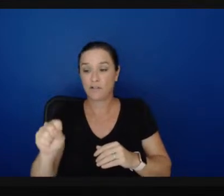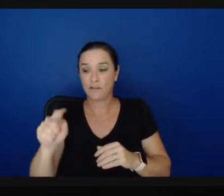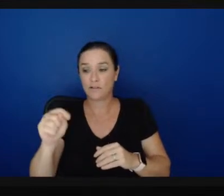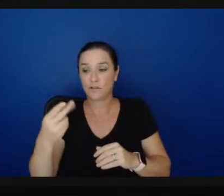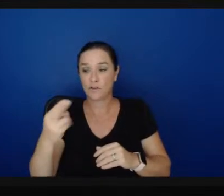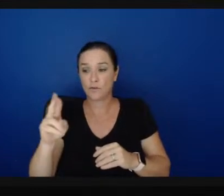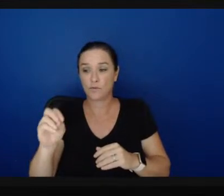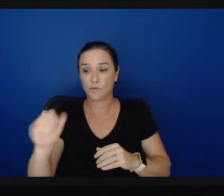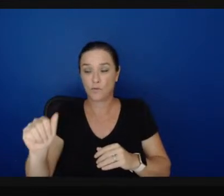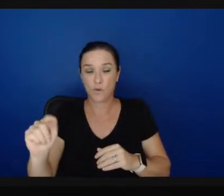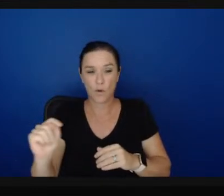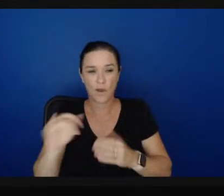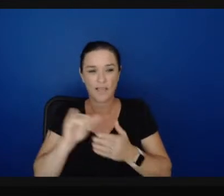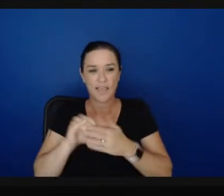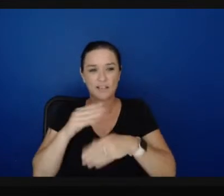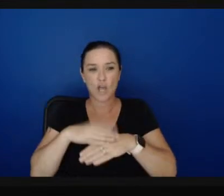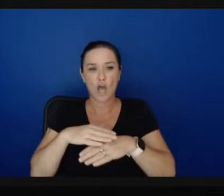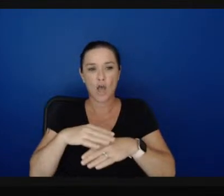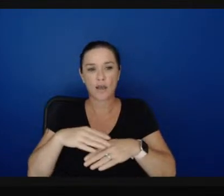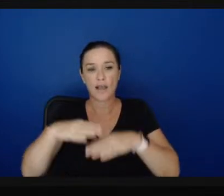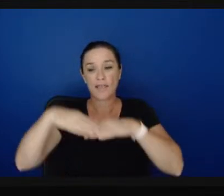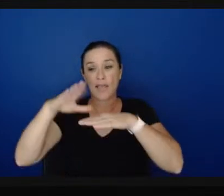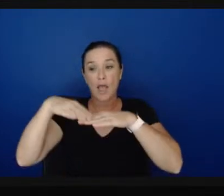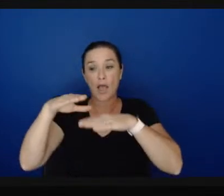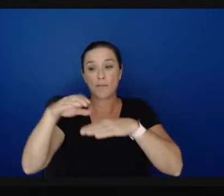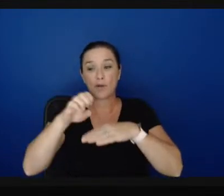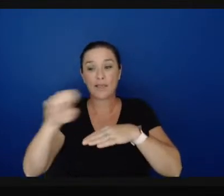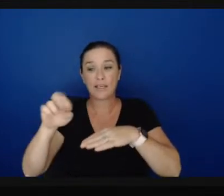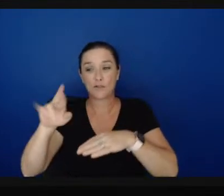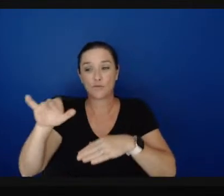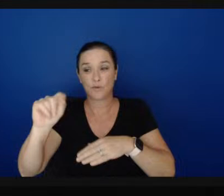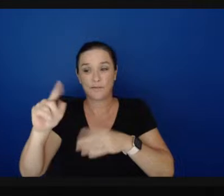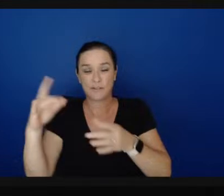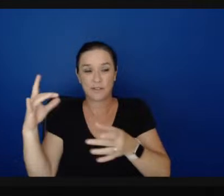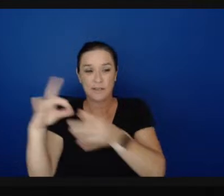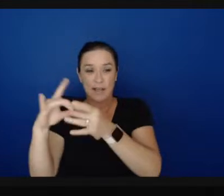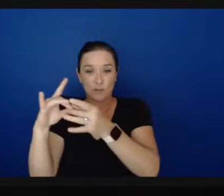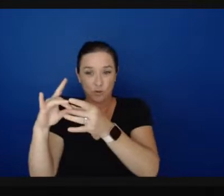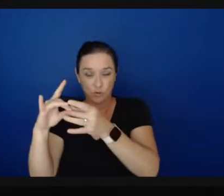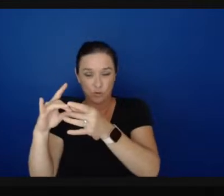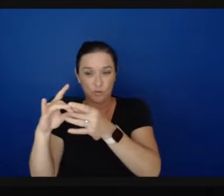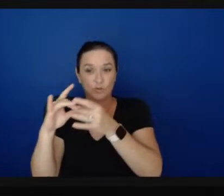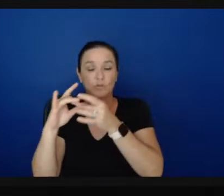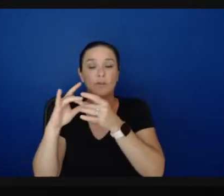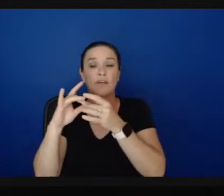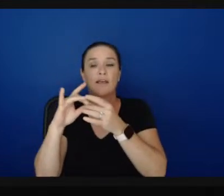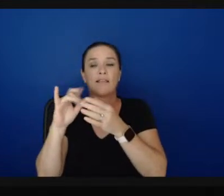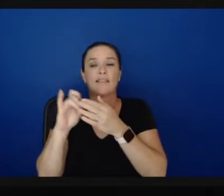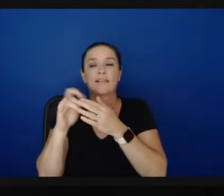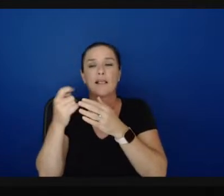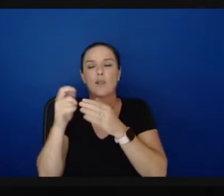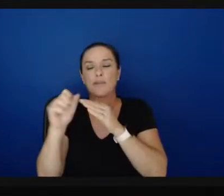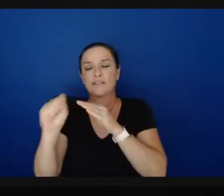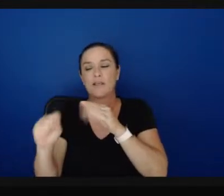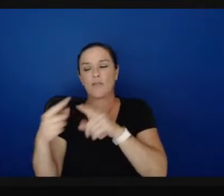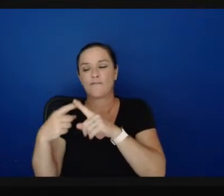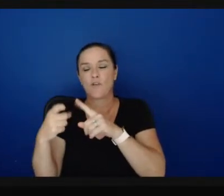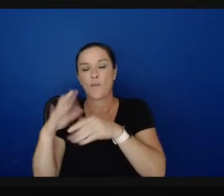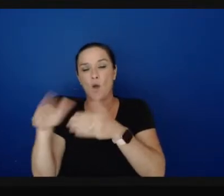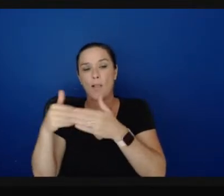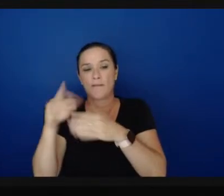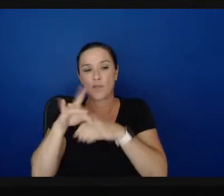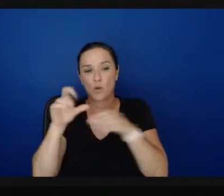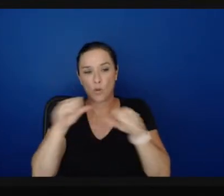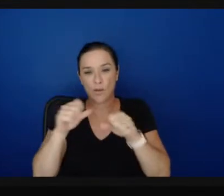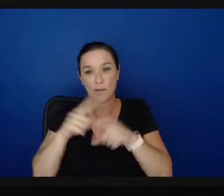on that upper East Rift connector, right? That's near, a little bit further south of where all those earthquakes are happening. But it's also